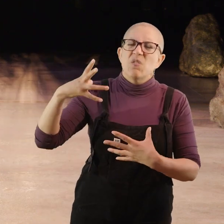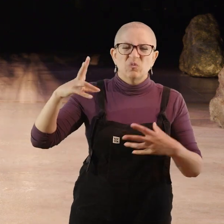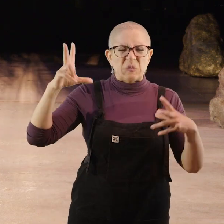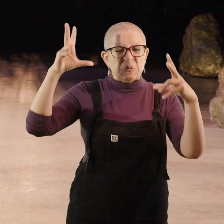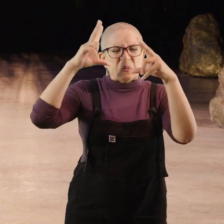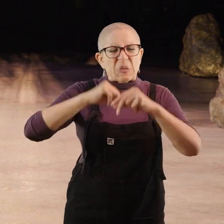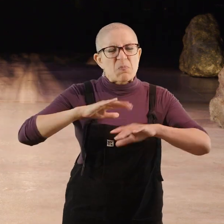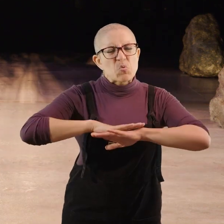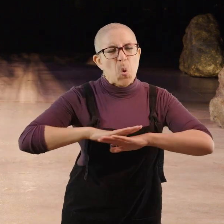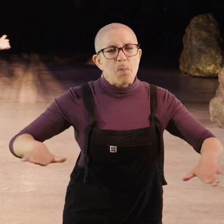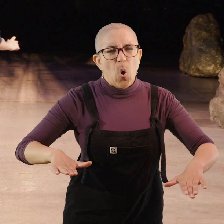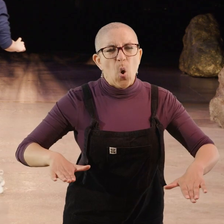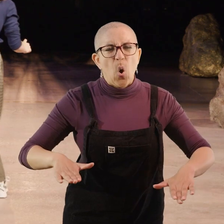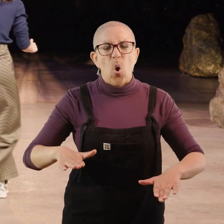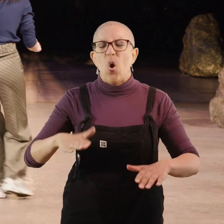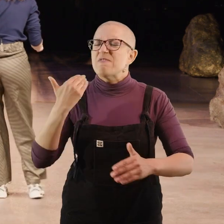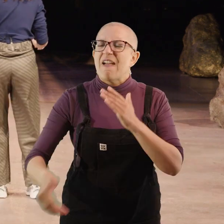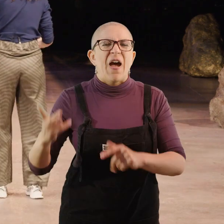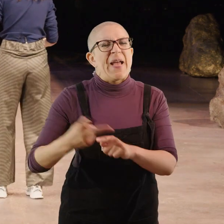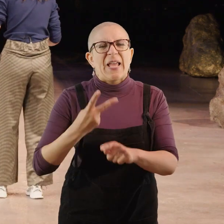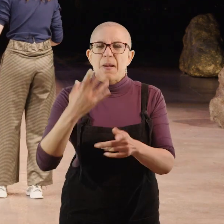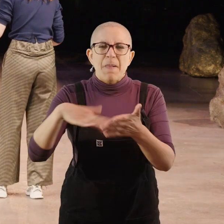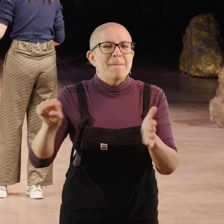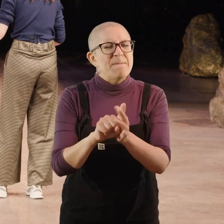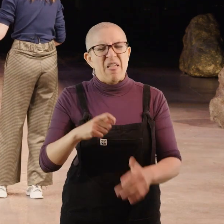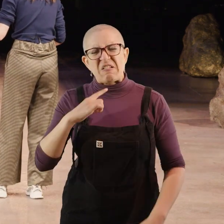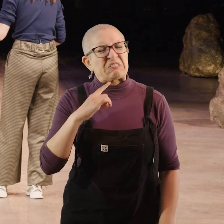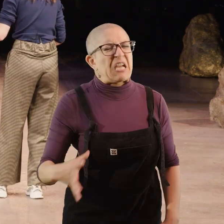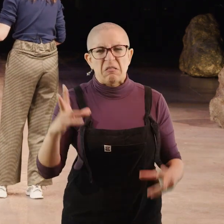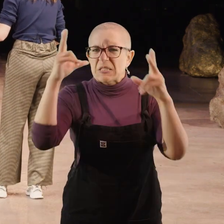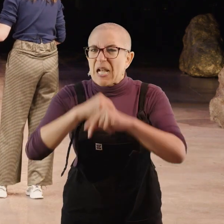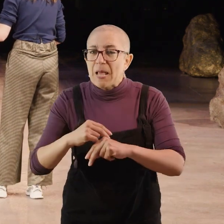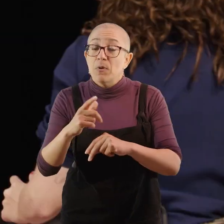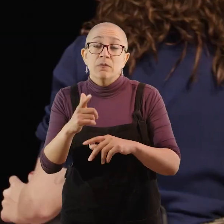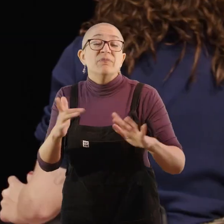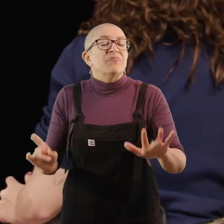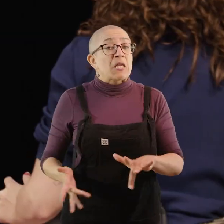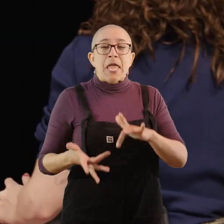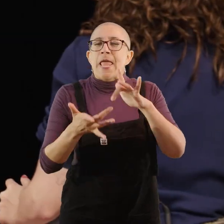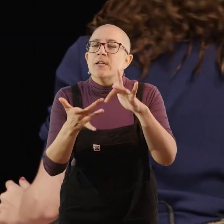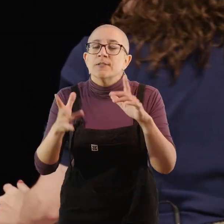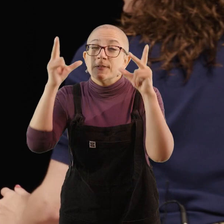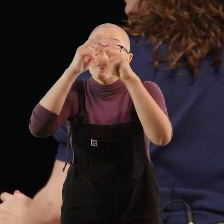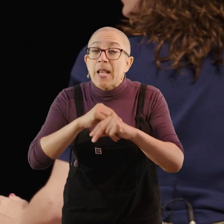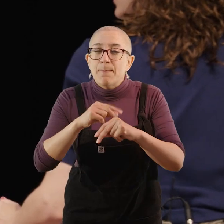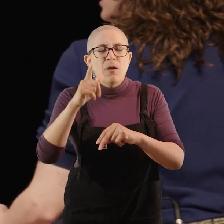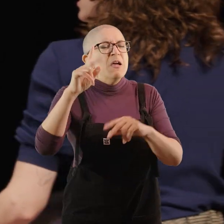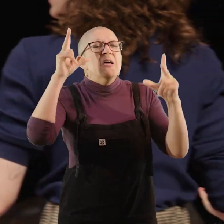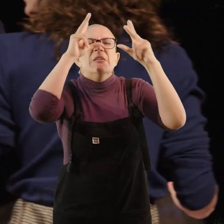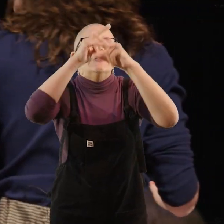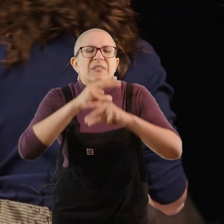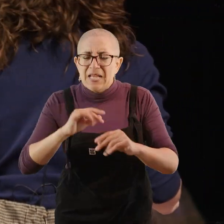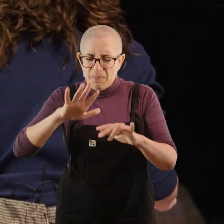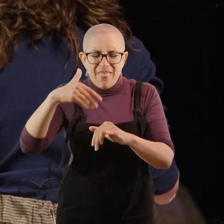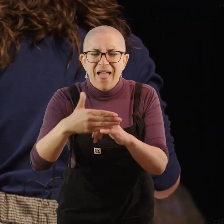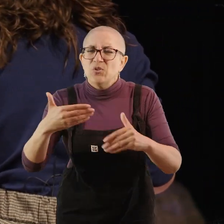more. Macbeth does murder, sleep. The innocent sleep. Sleep the minutes of the ravelled sleep of care,